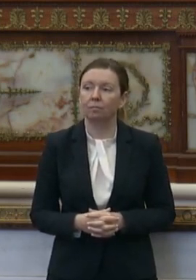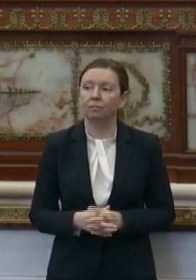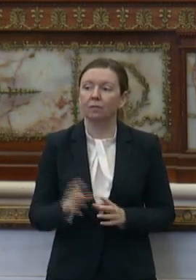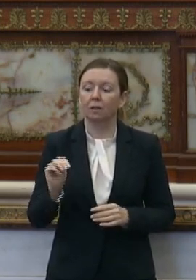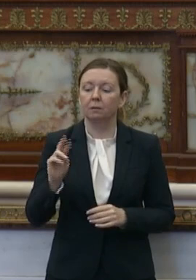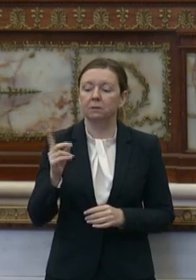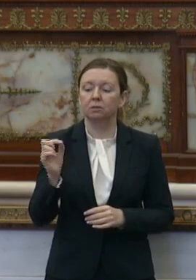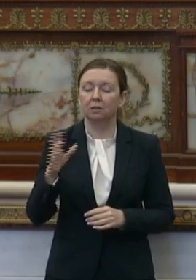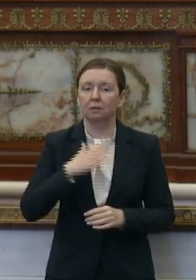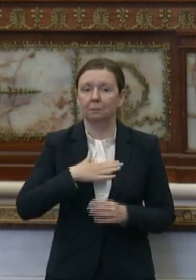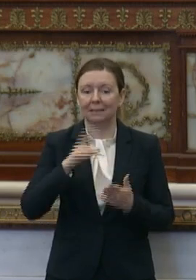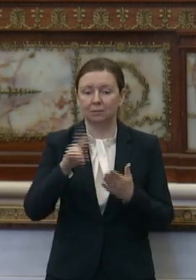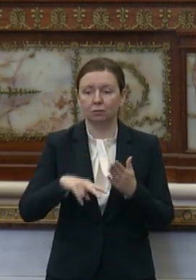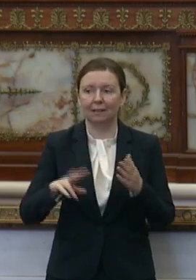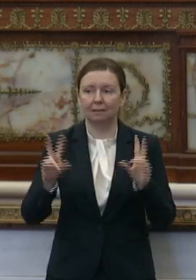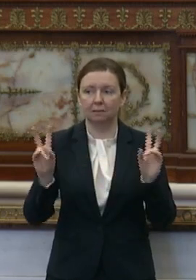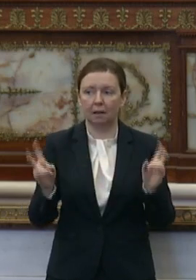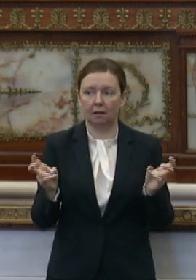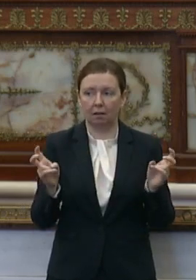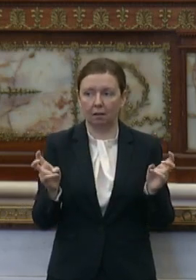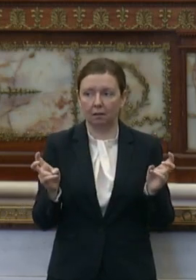Mr. Decker, please read the title of